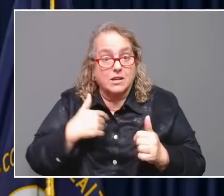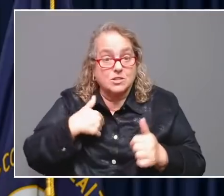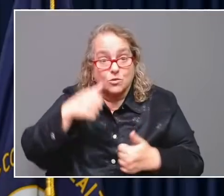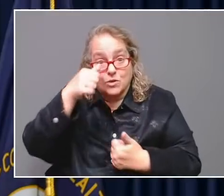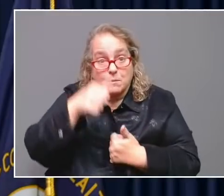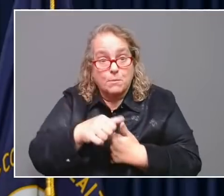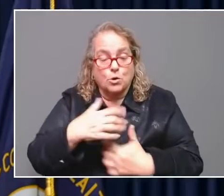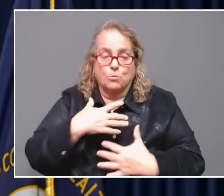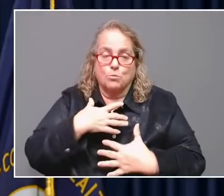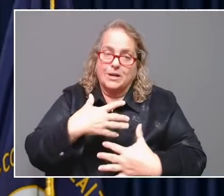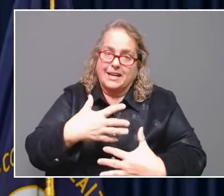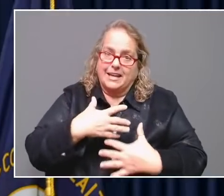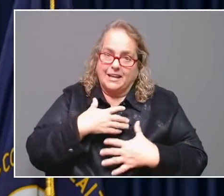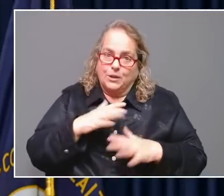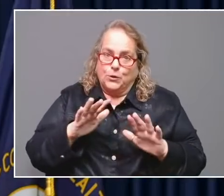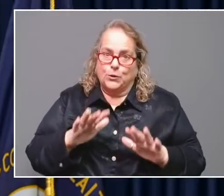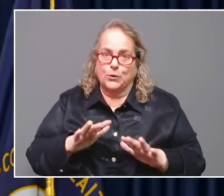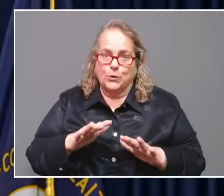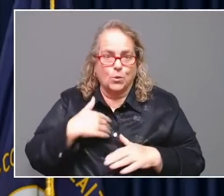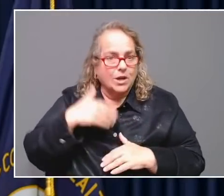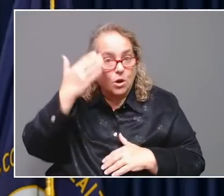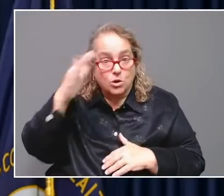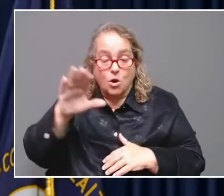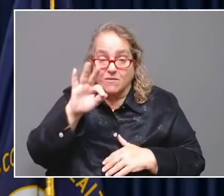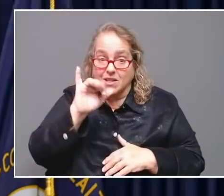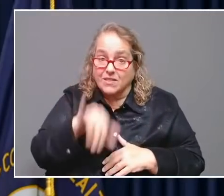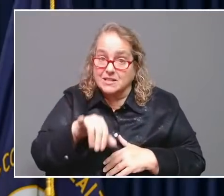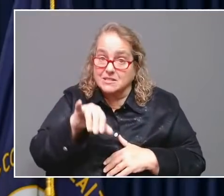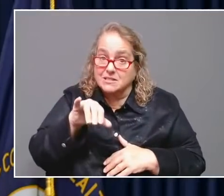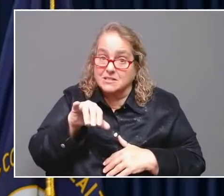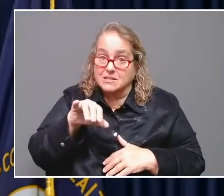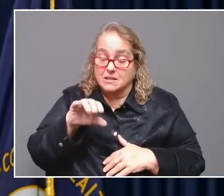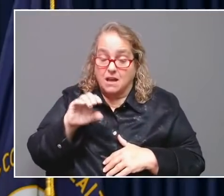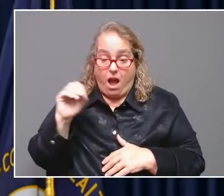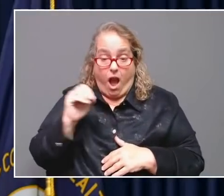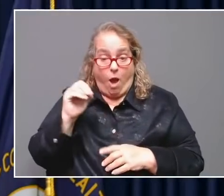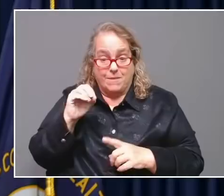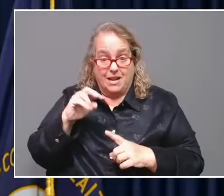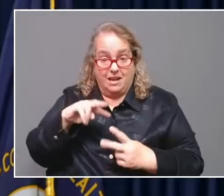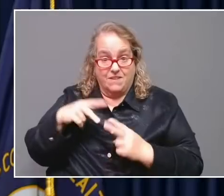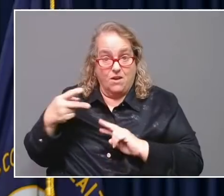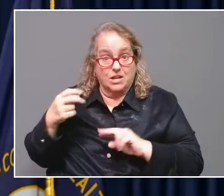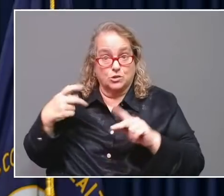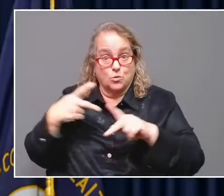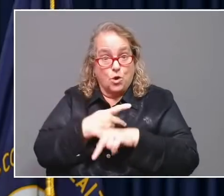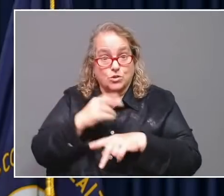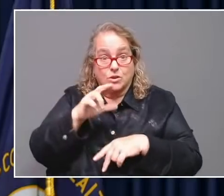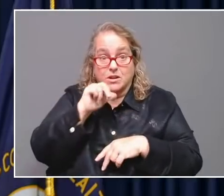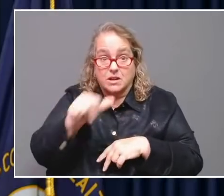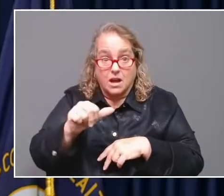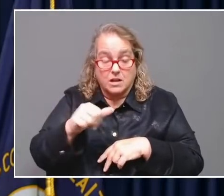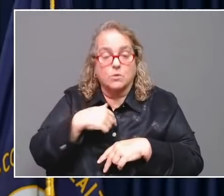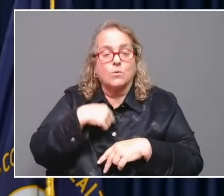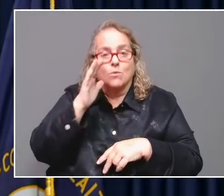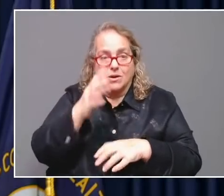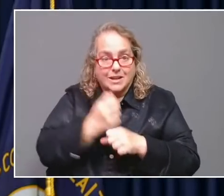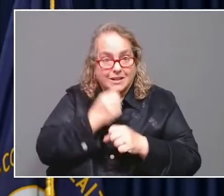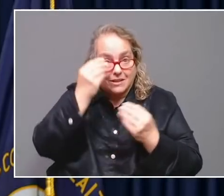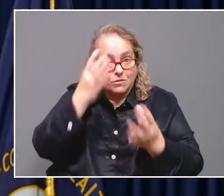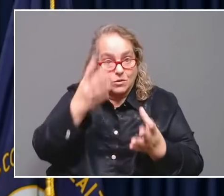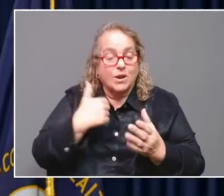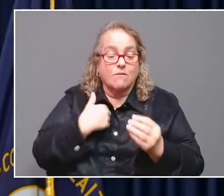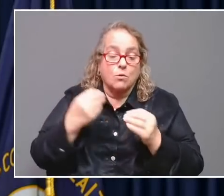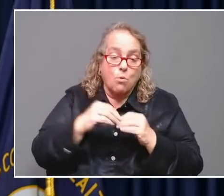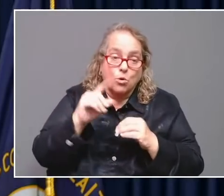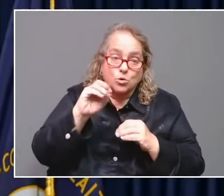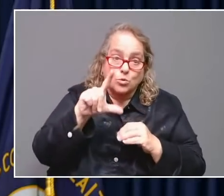We don't know if this one is going to be worse or not. We will have the information, and we have more tools than ever